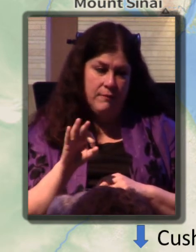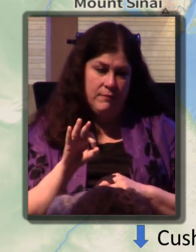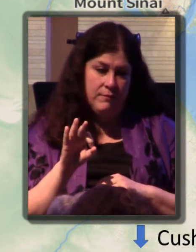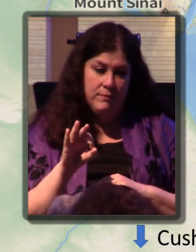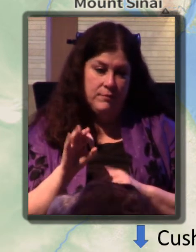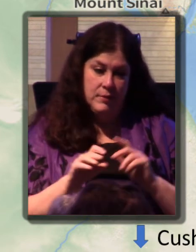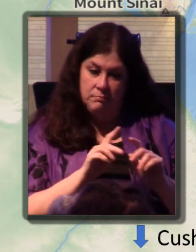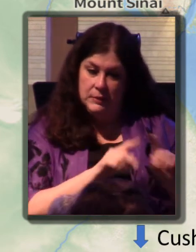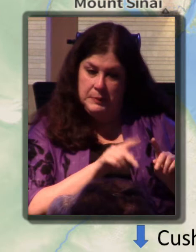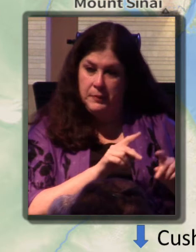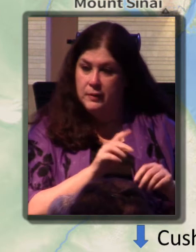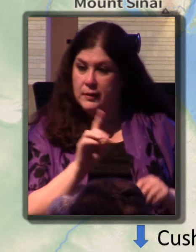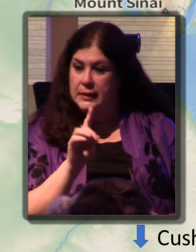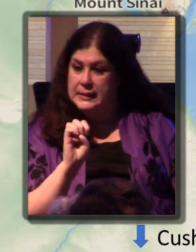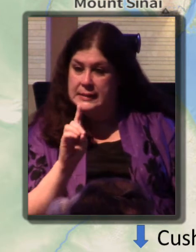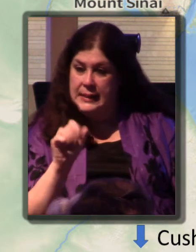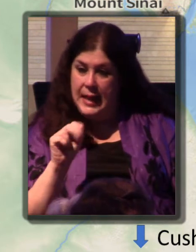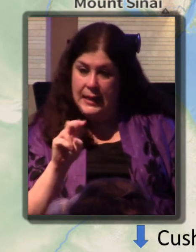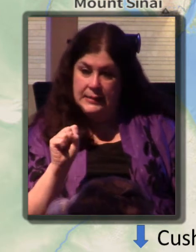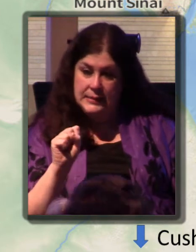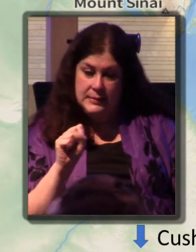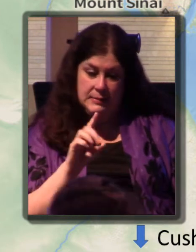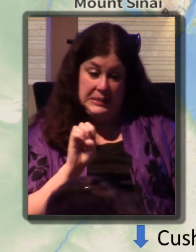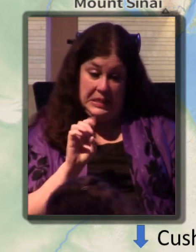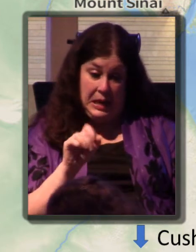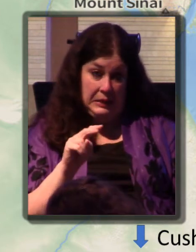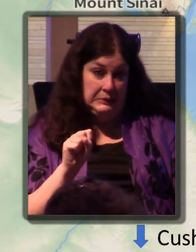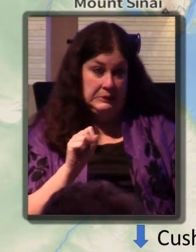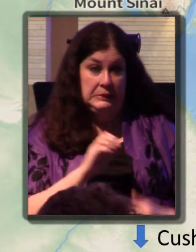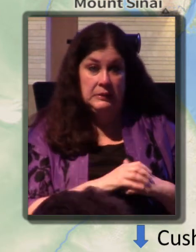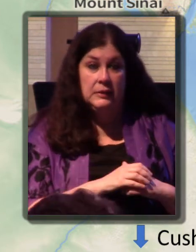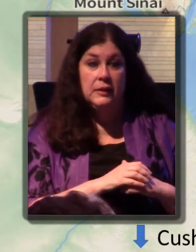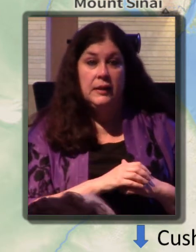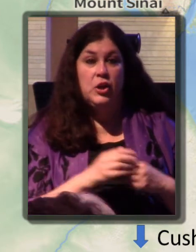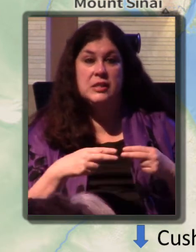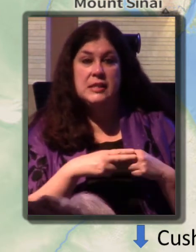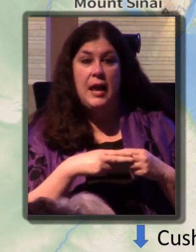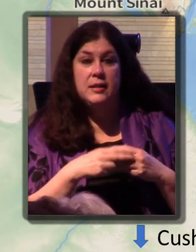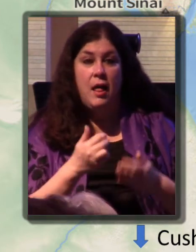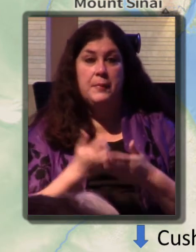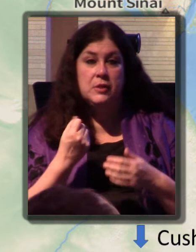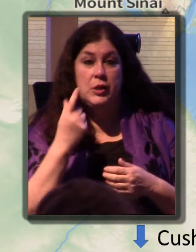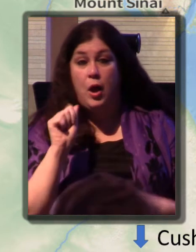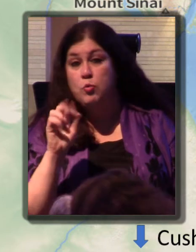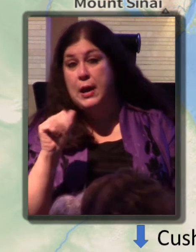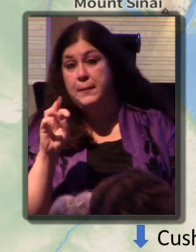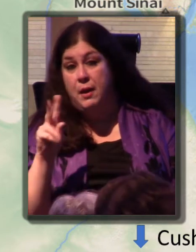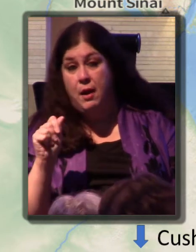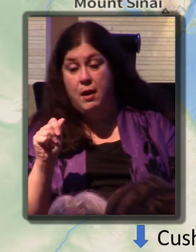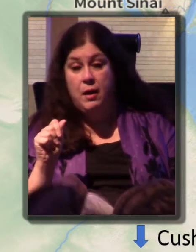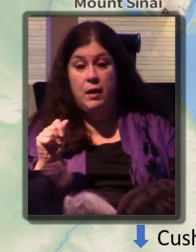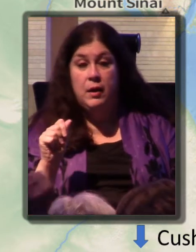Dedanites. And so it's like, huh? Scratching your head. So here's a slide to help us make a little bit of sense of this. So